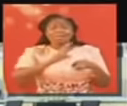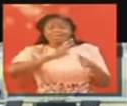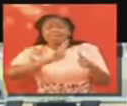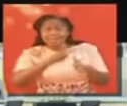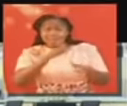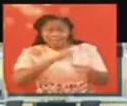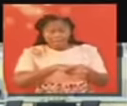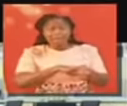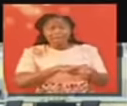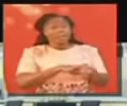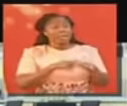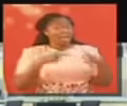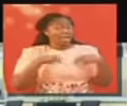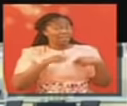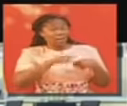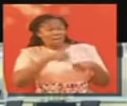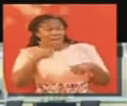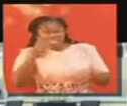5 years?